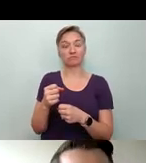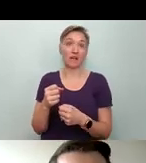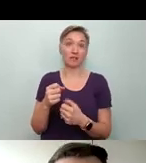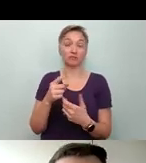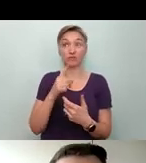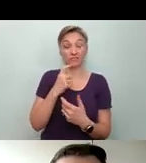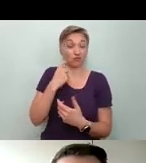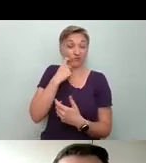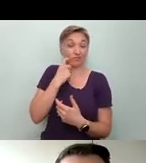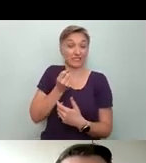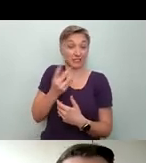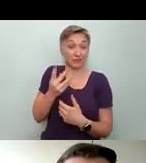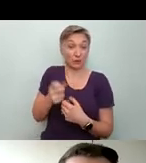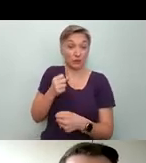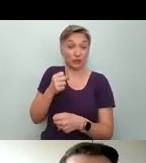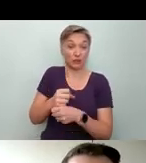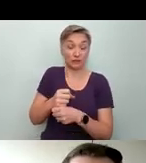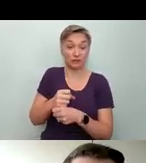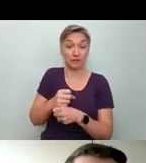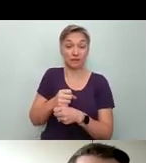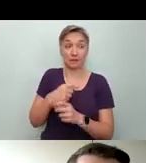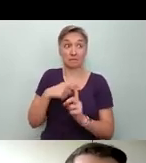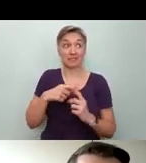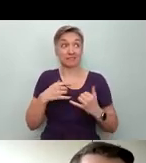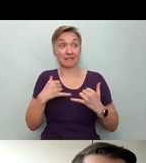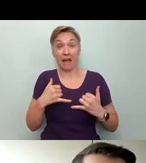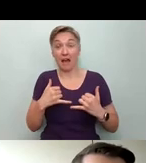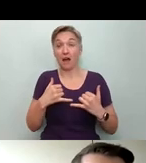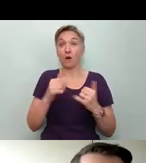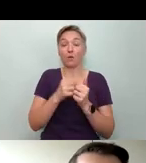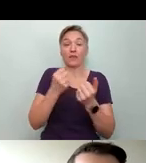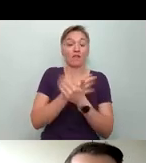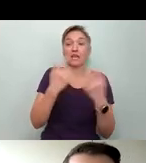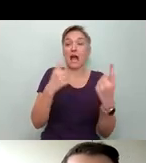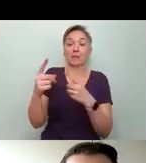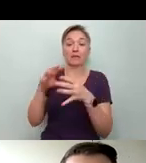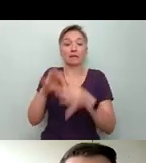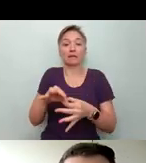in particular, and certainly right now with everything happening in the marketplace related